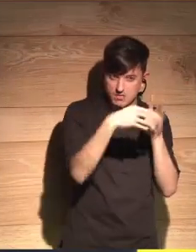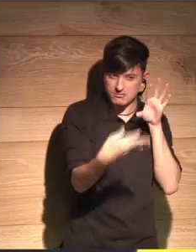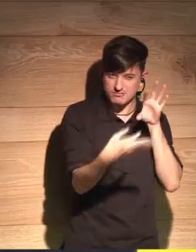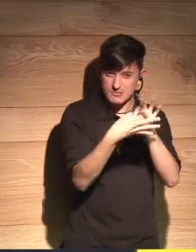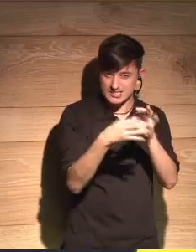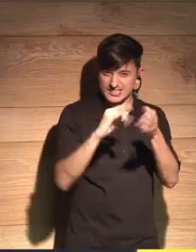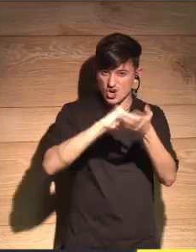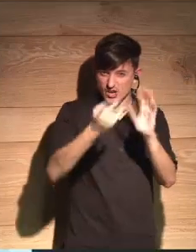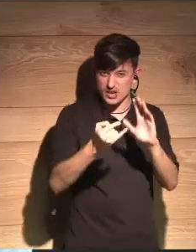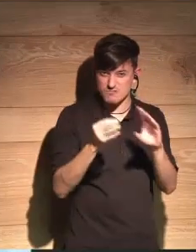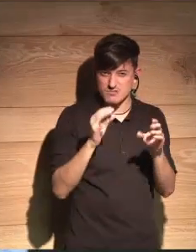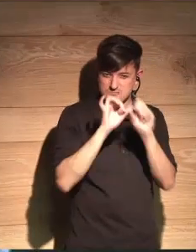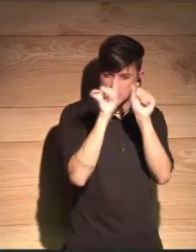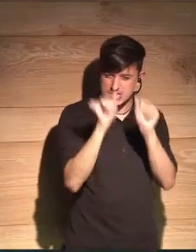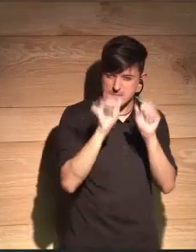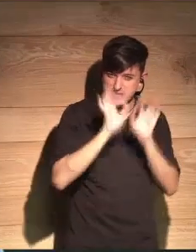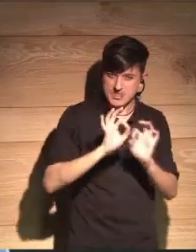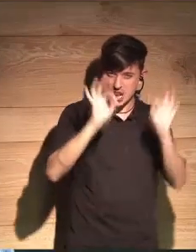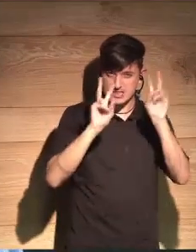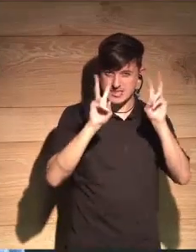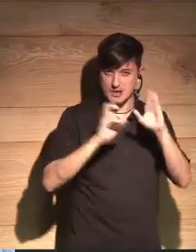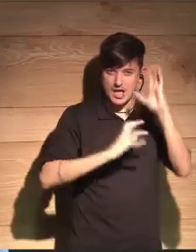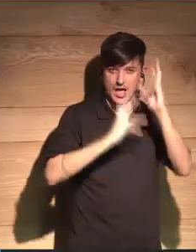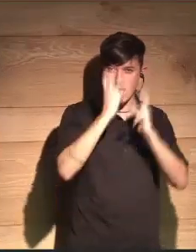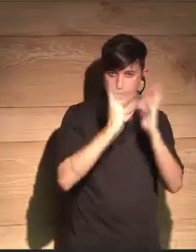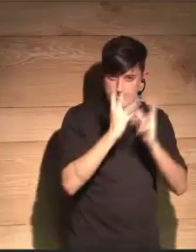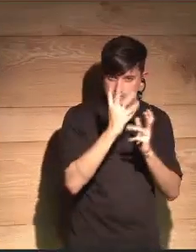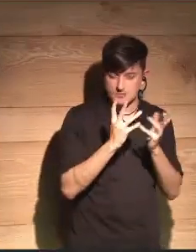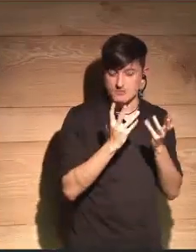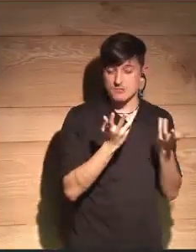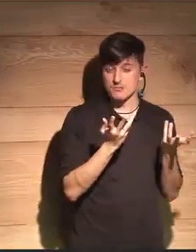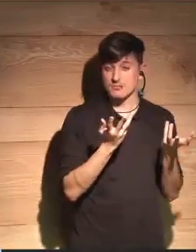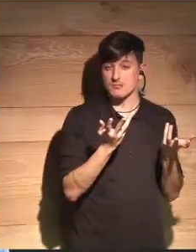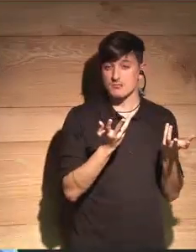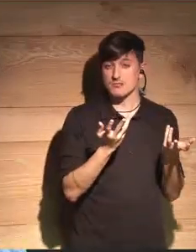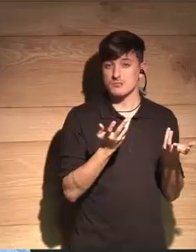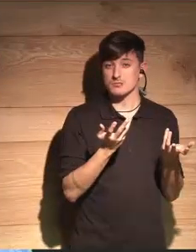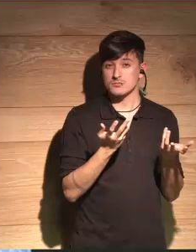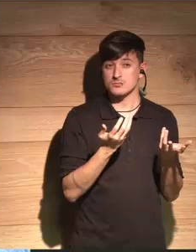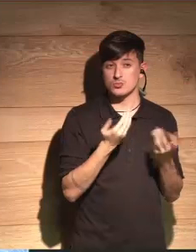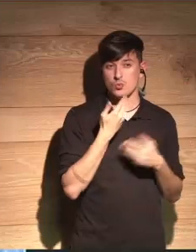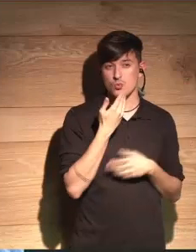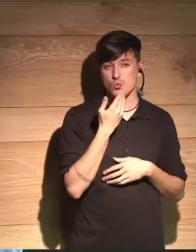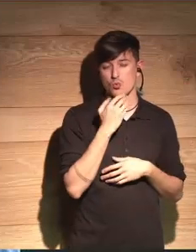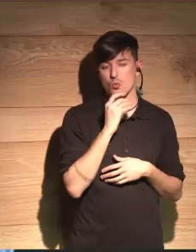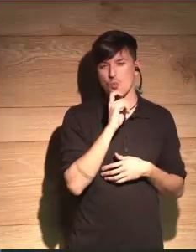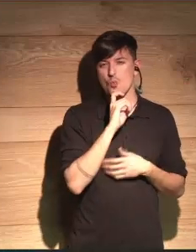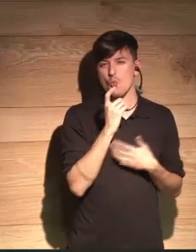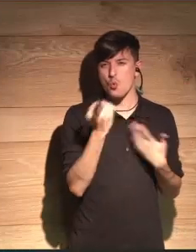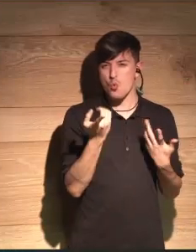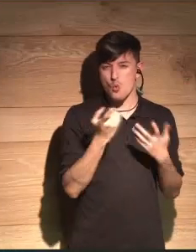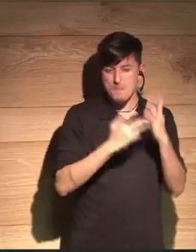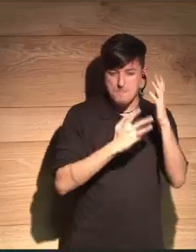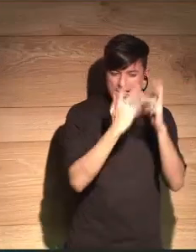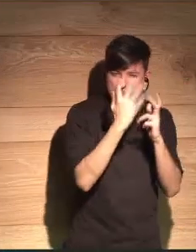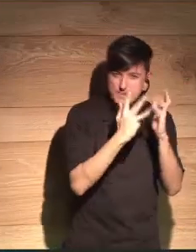what has to do with high technology, is a very special modality, so as to understand how